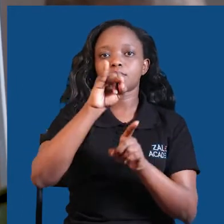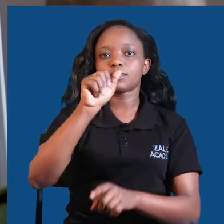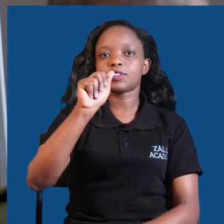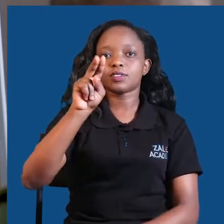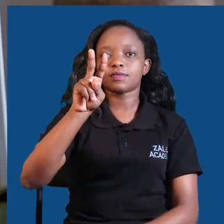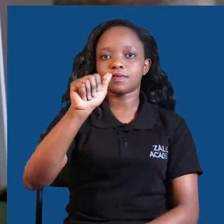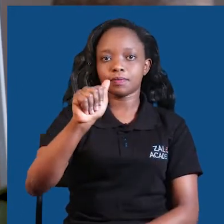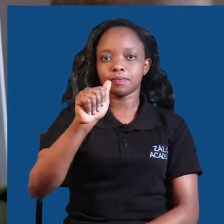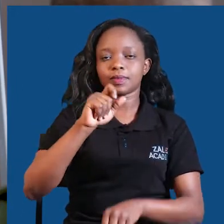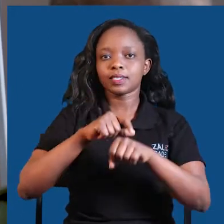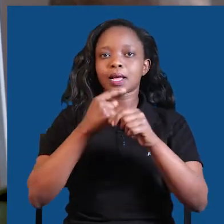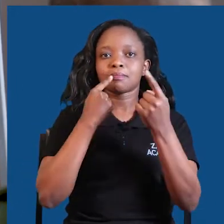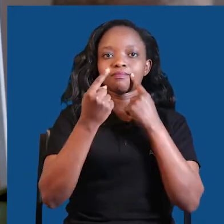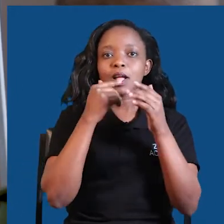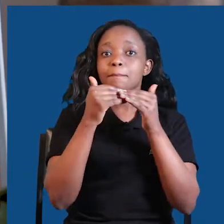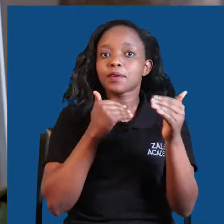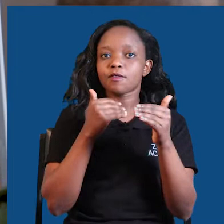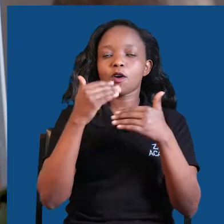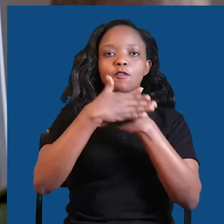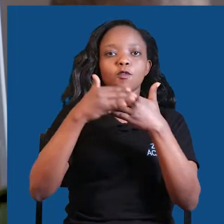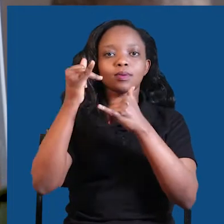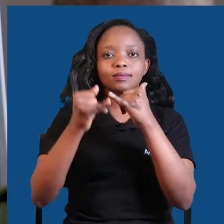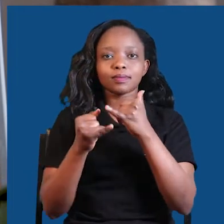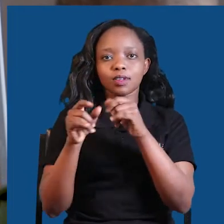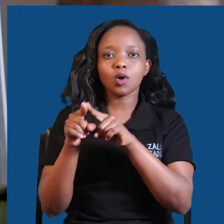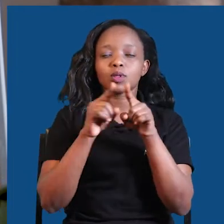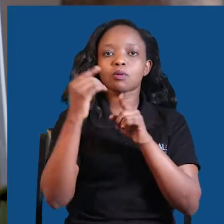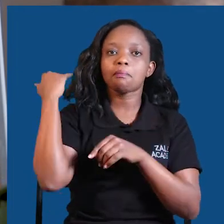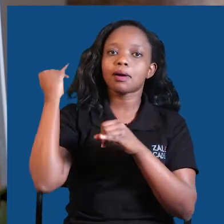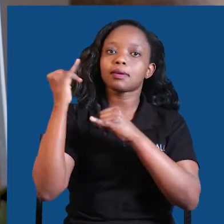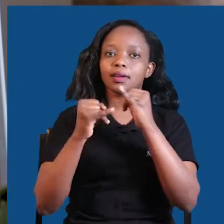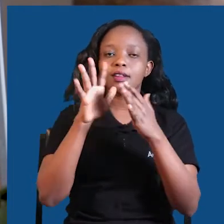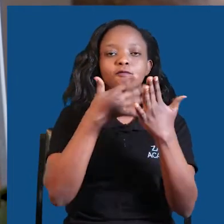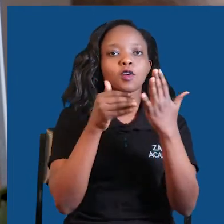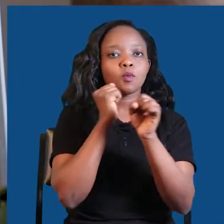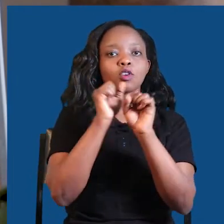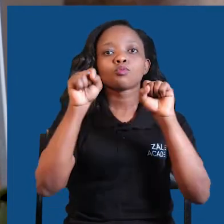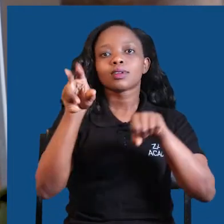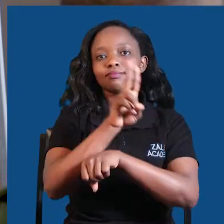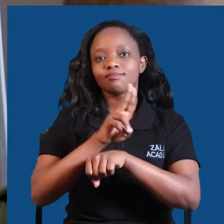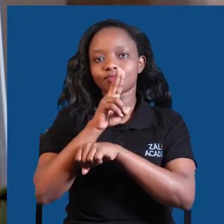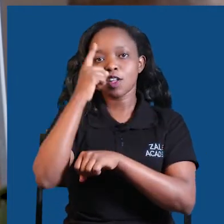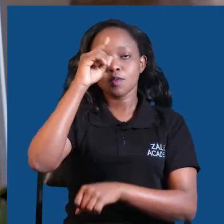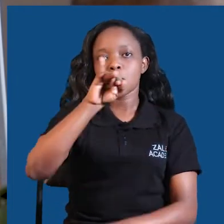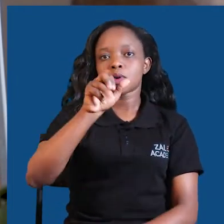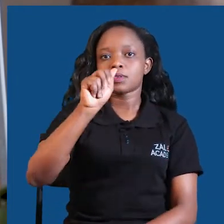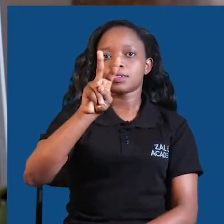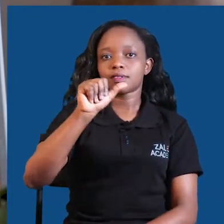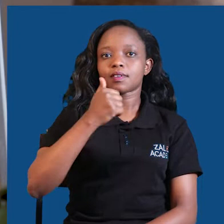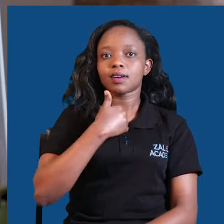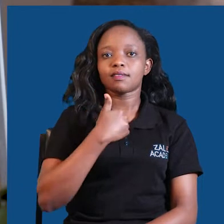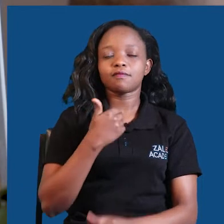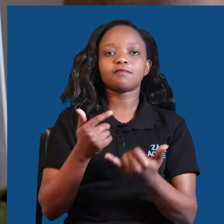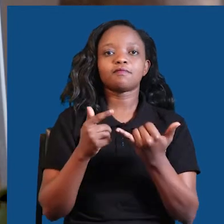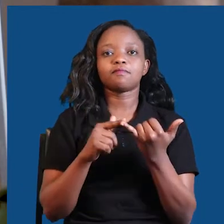and JavaScript. And as we mentioned before in the front-end frameworks, there are also back-end frameworks that you can utilize. So for Java,